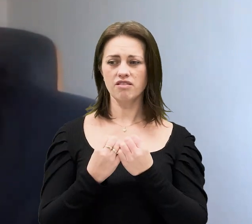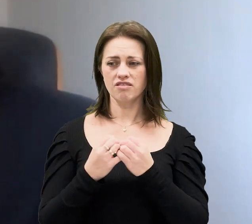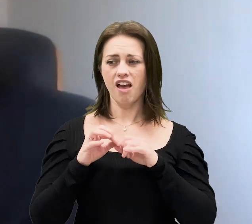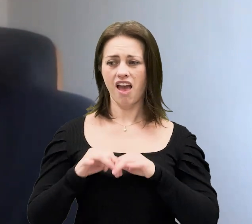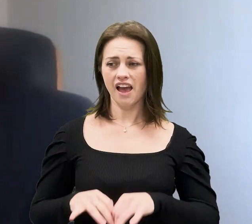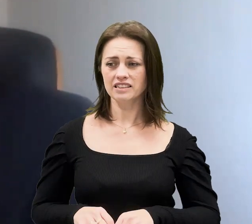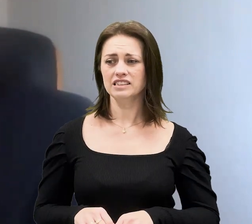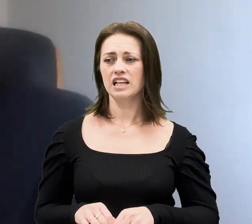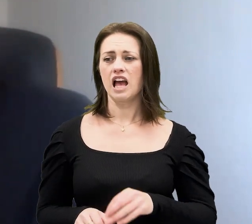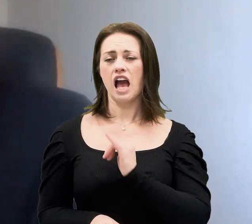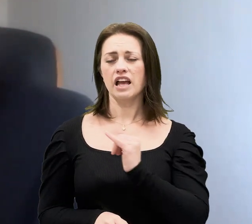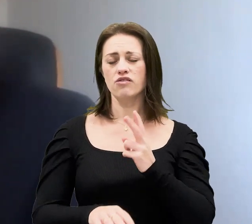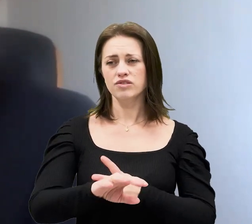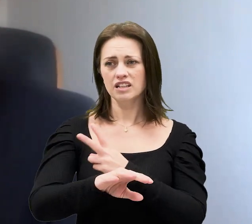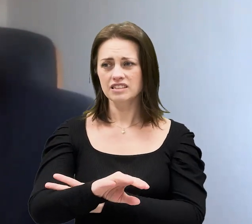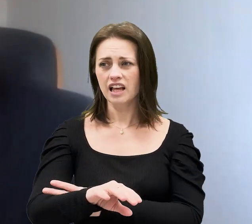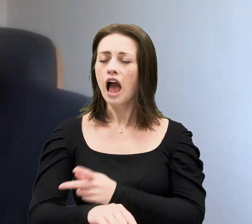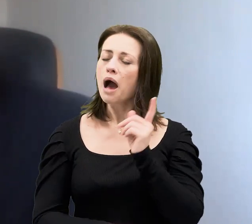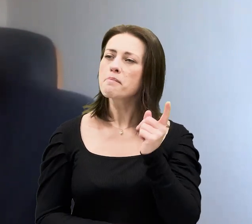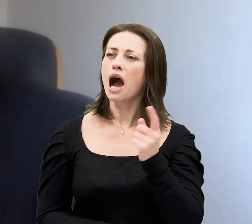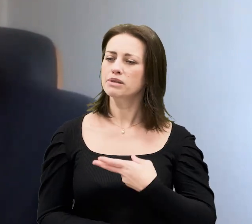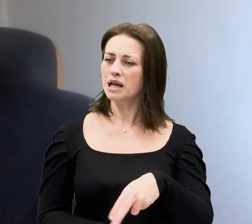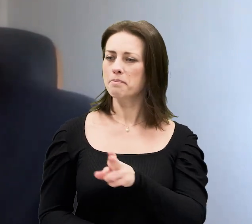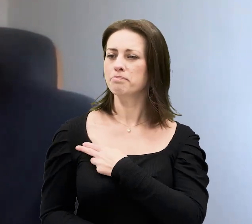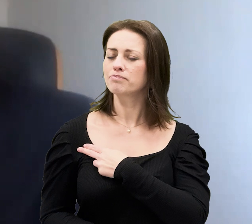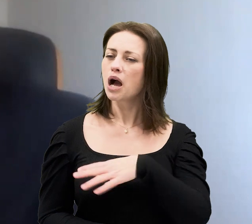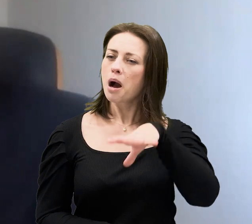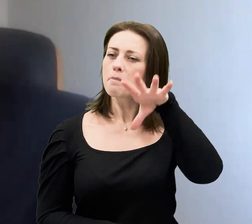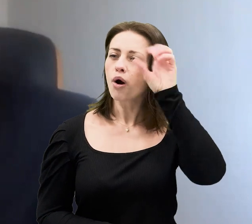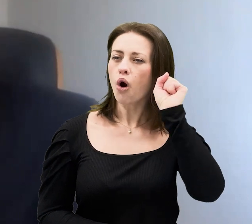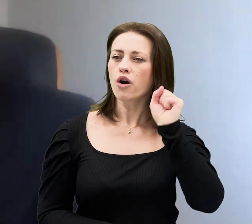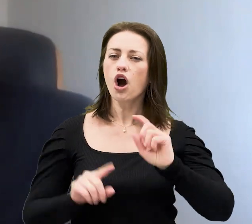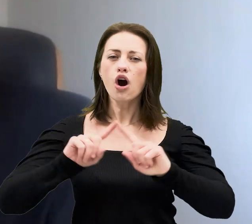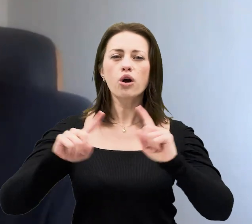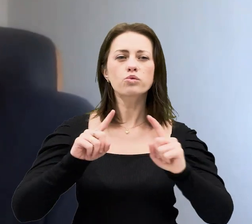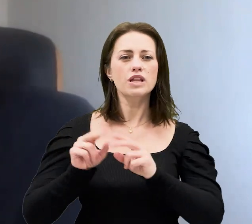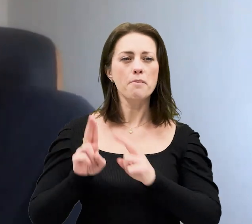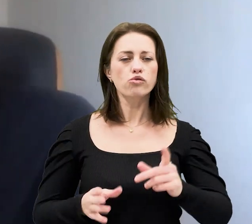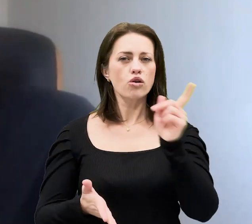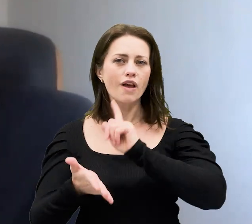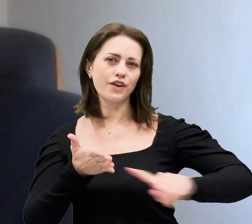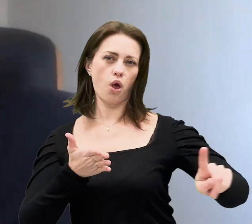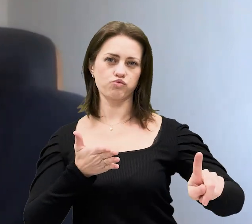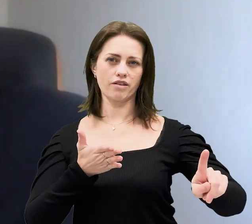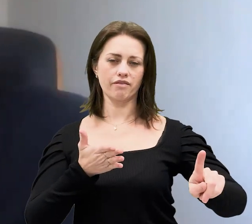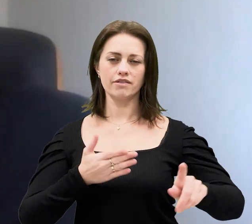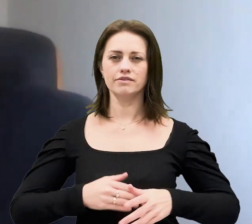country, which to make them conscious of the different levels of exclusions,